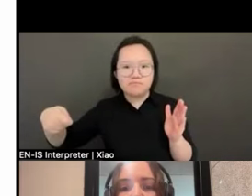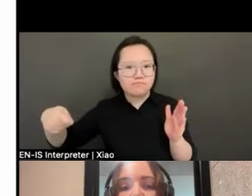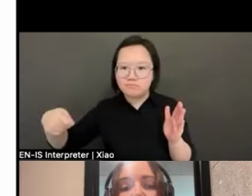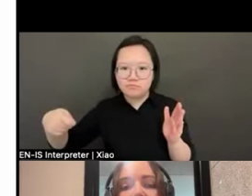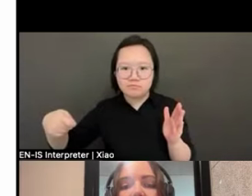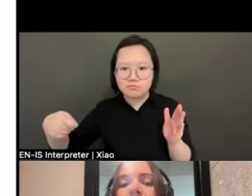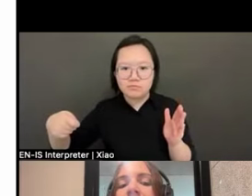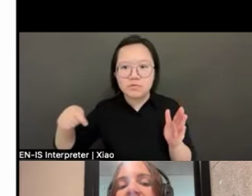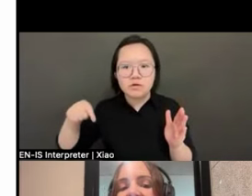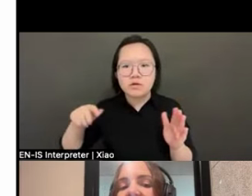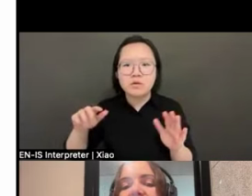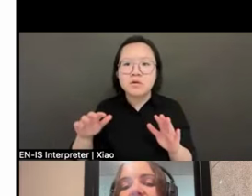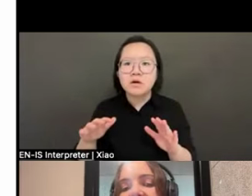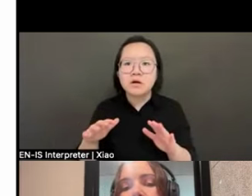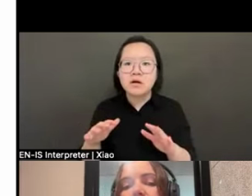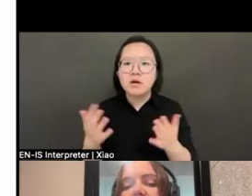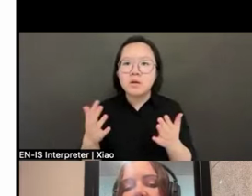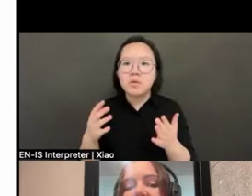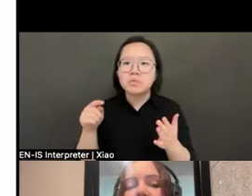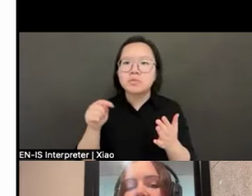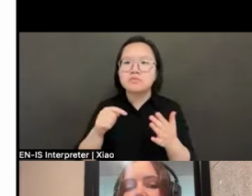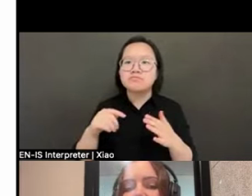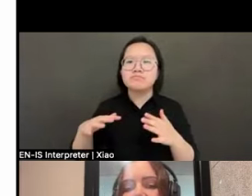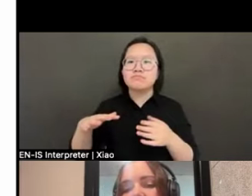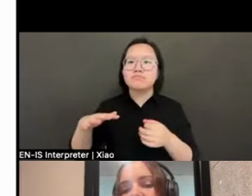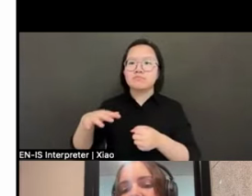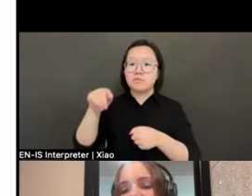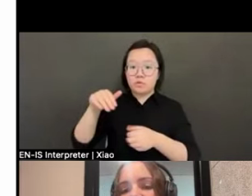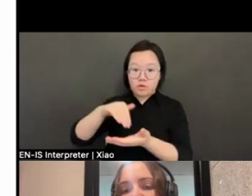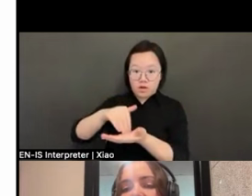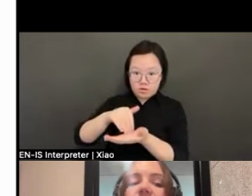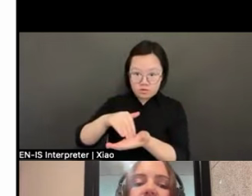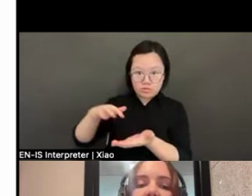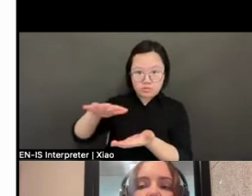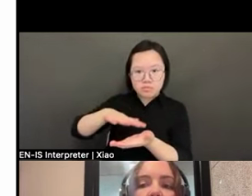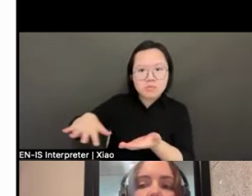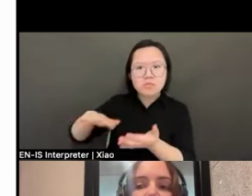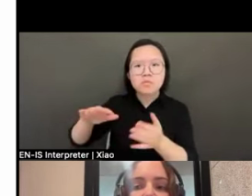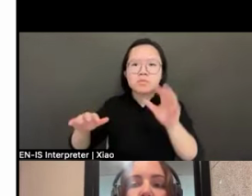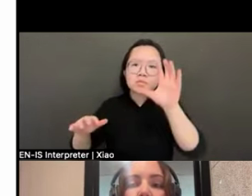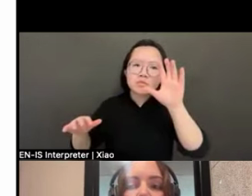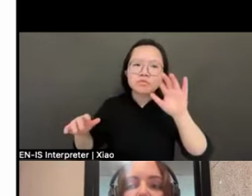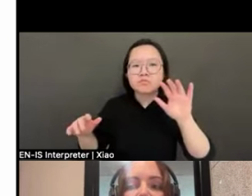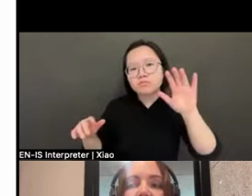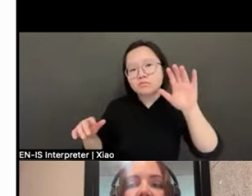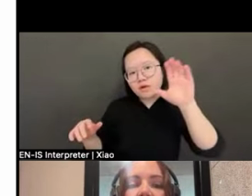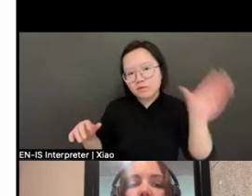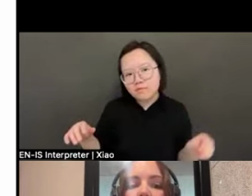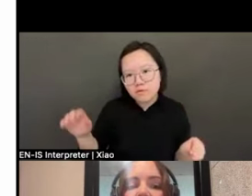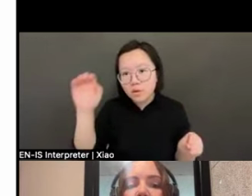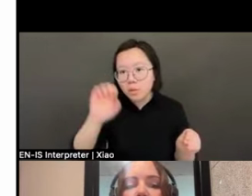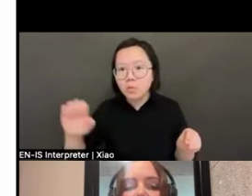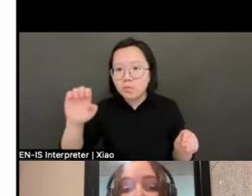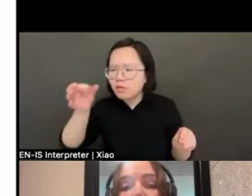discussing earlier. And then time-bound, are timelines and milestones clear and realistic? So are your activities